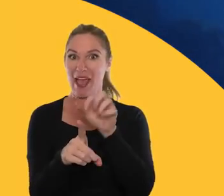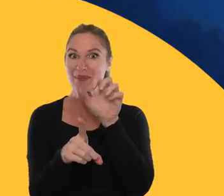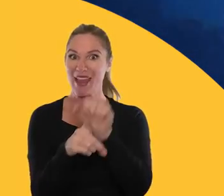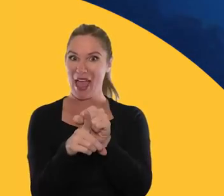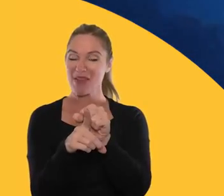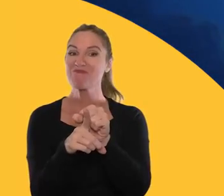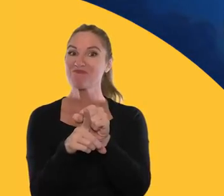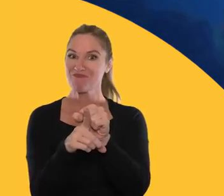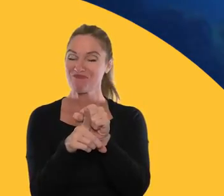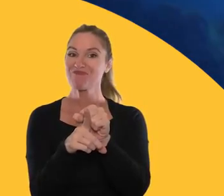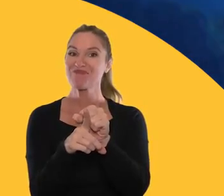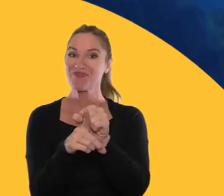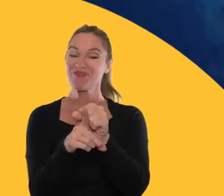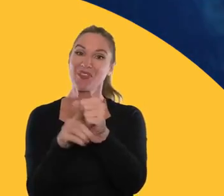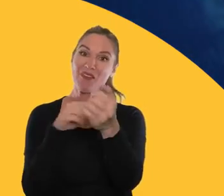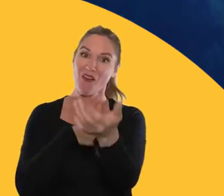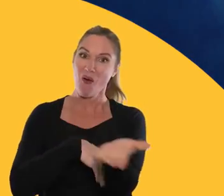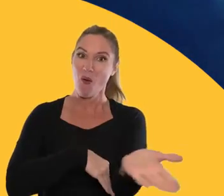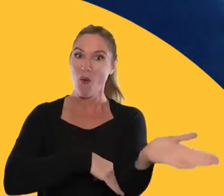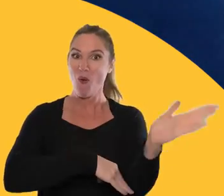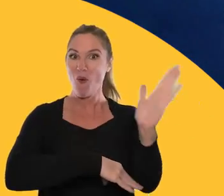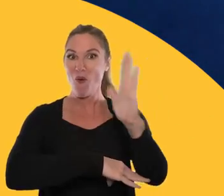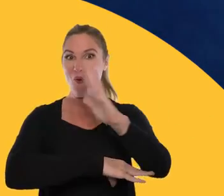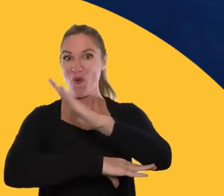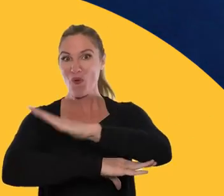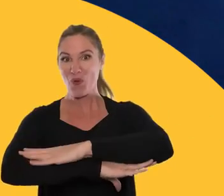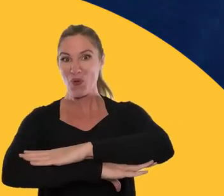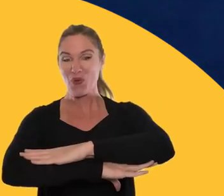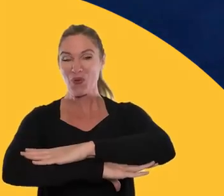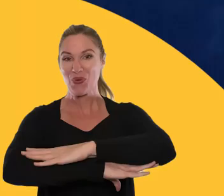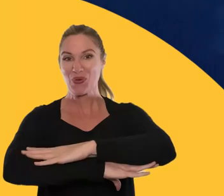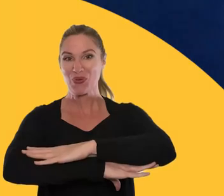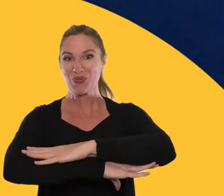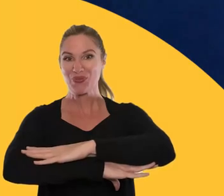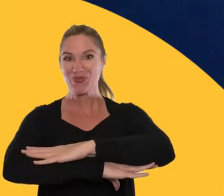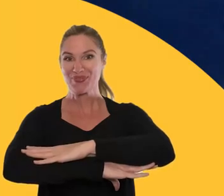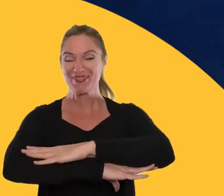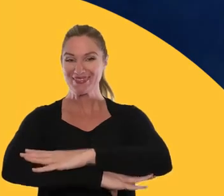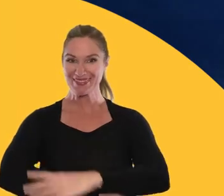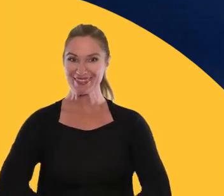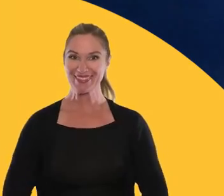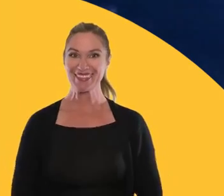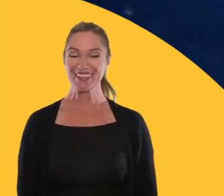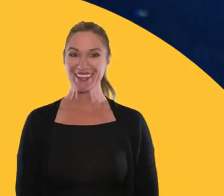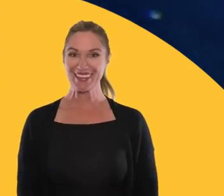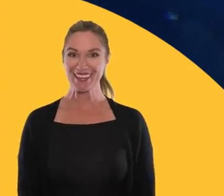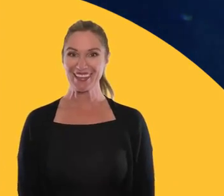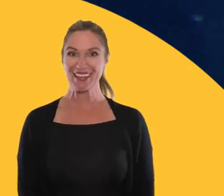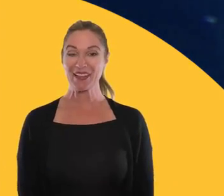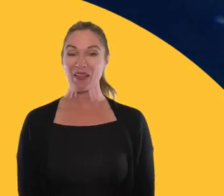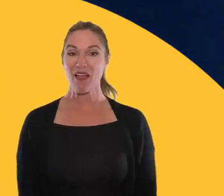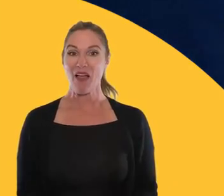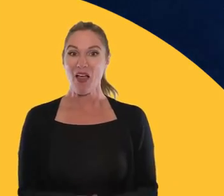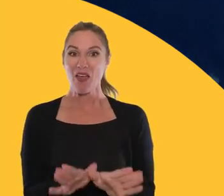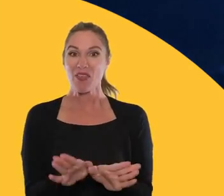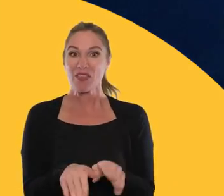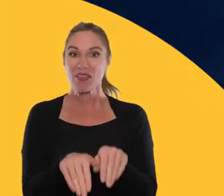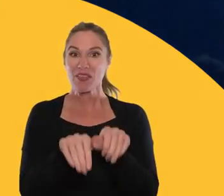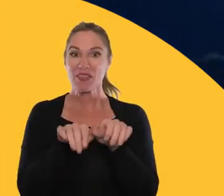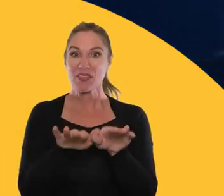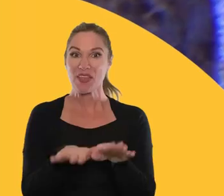sea goes snap, snap, snap, all through the day.